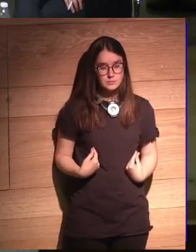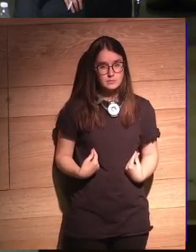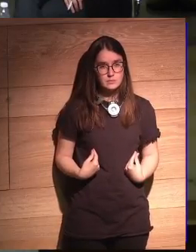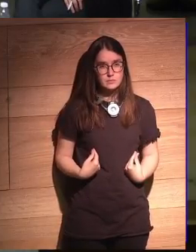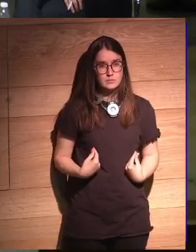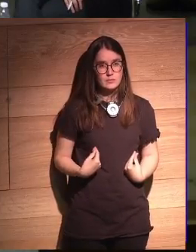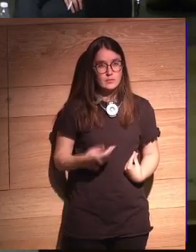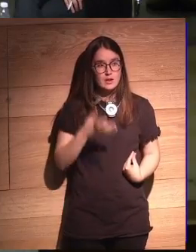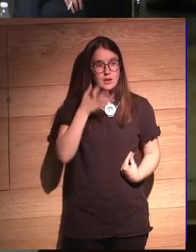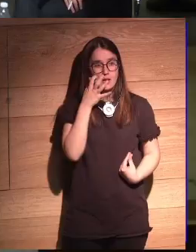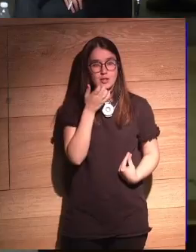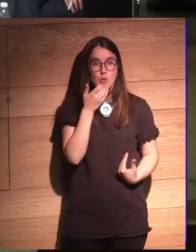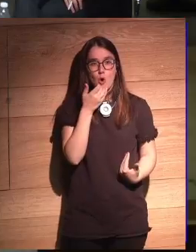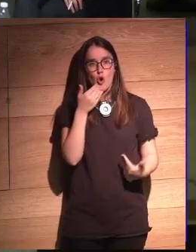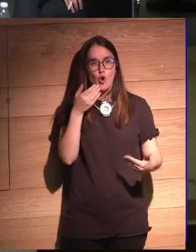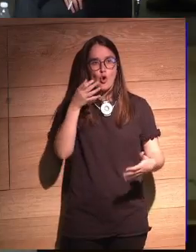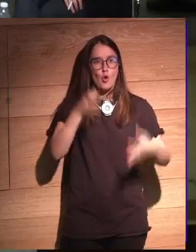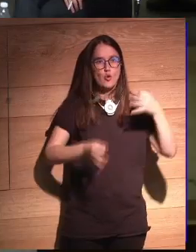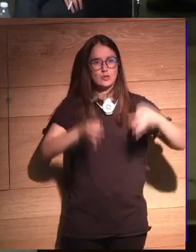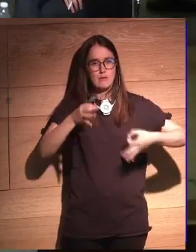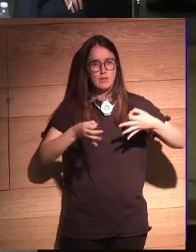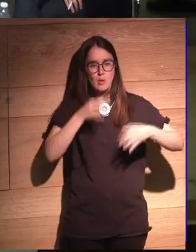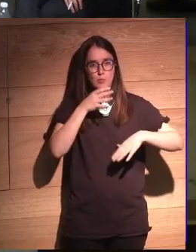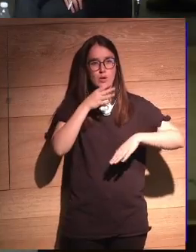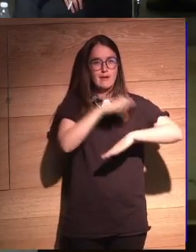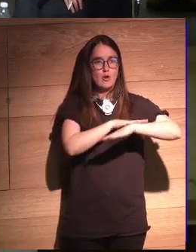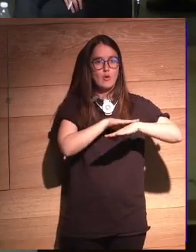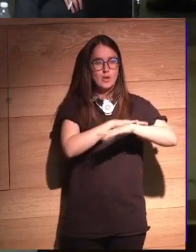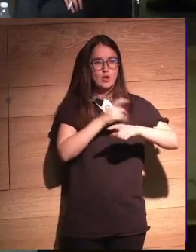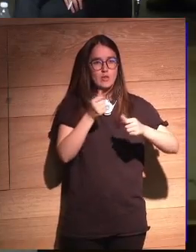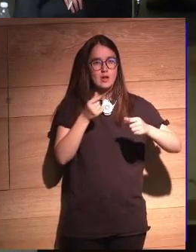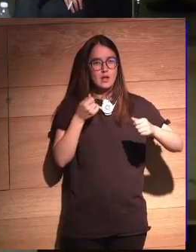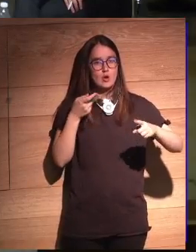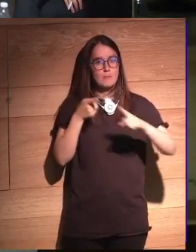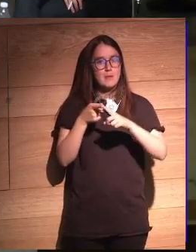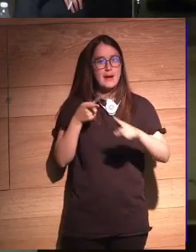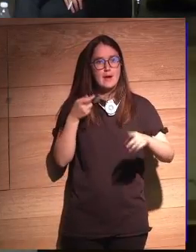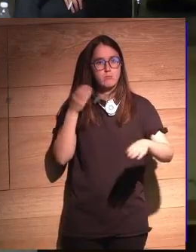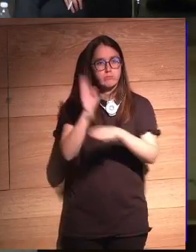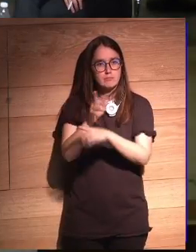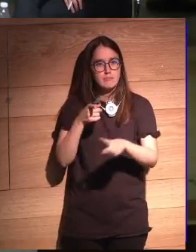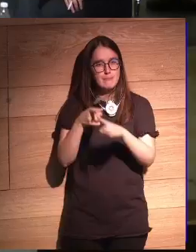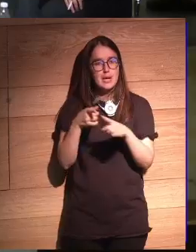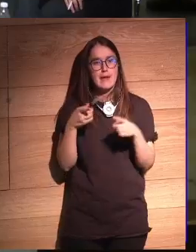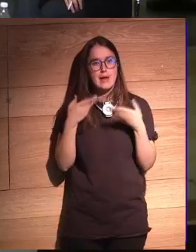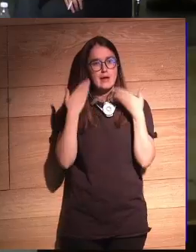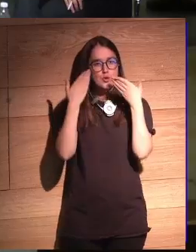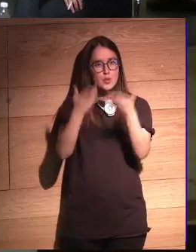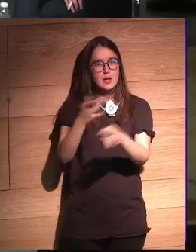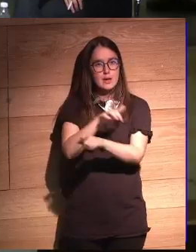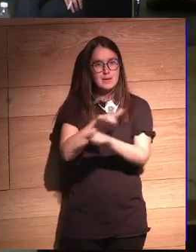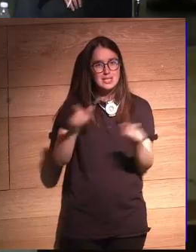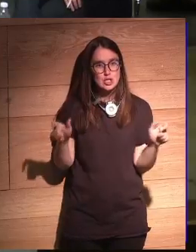fairness. Why is the government spending so much money in order to aid fairly wealthy middle-class suburban